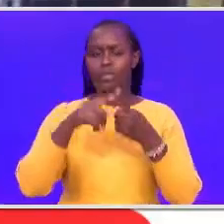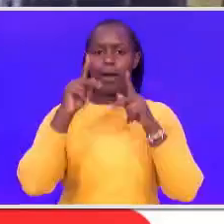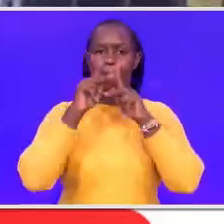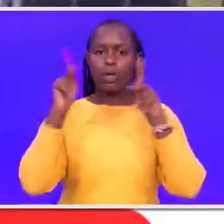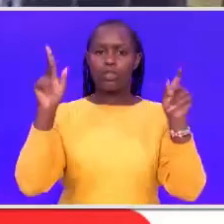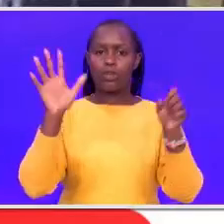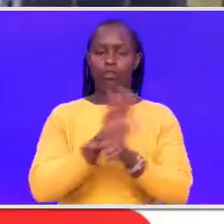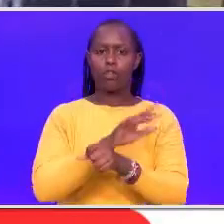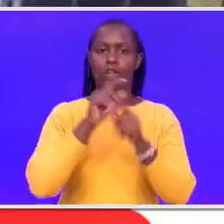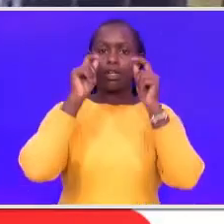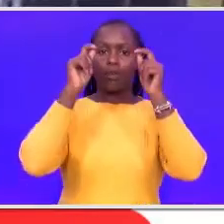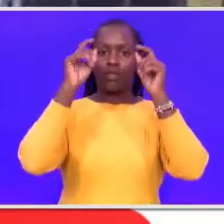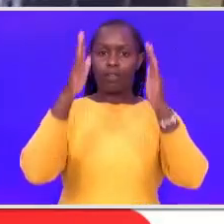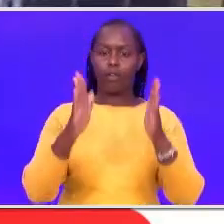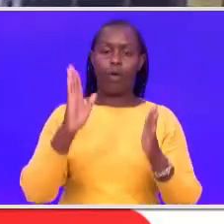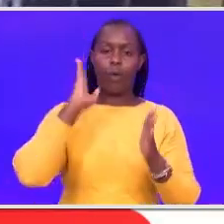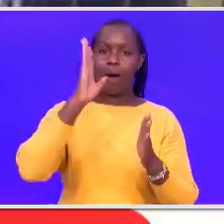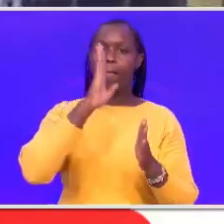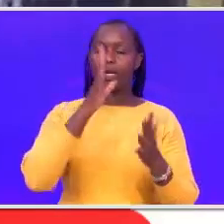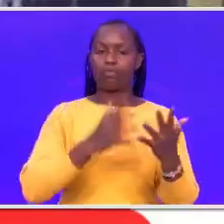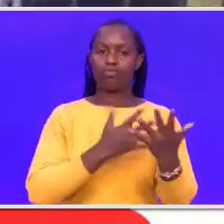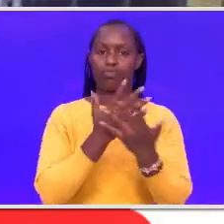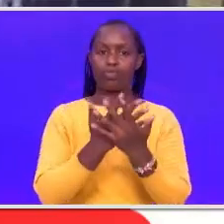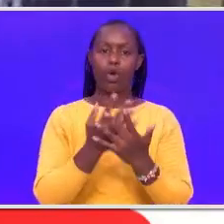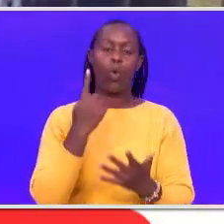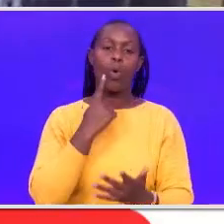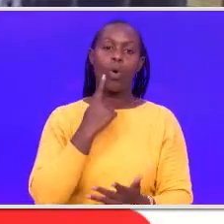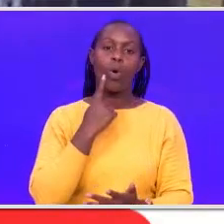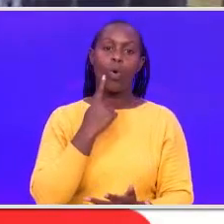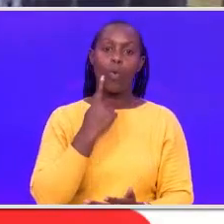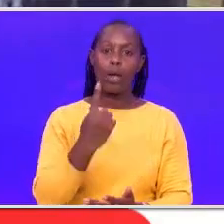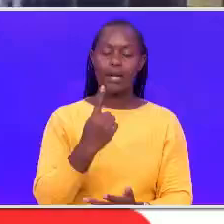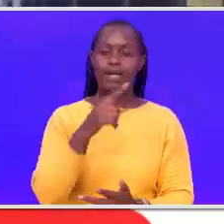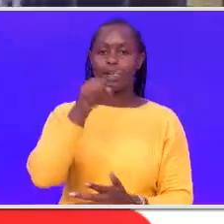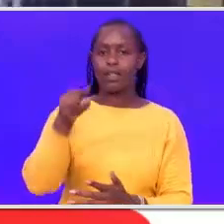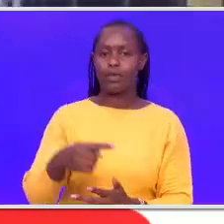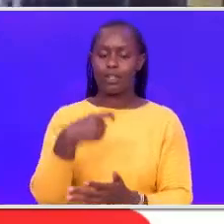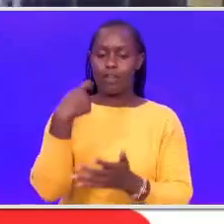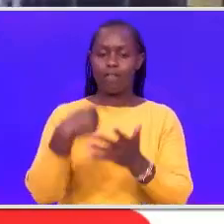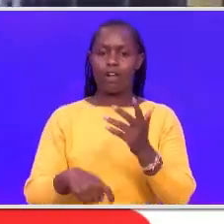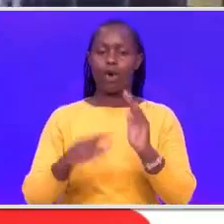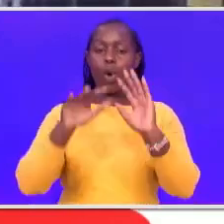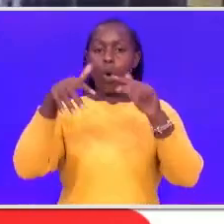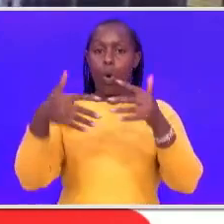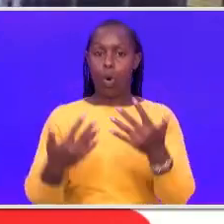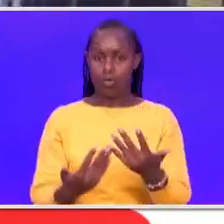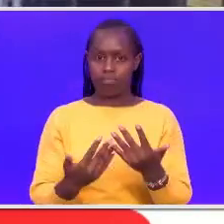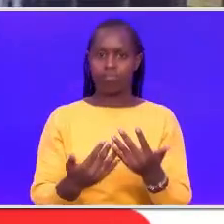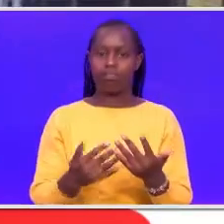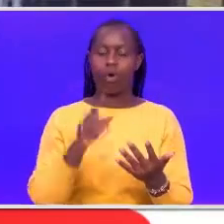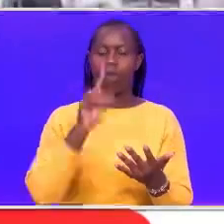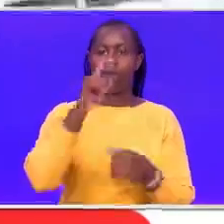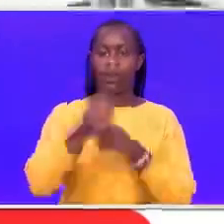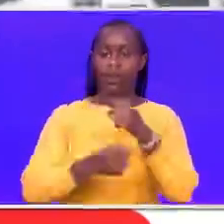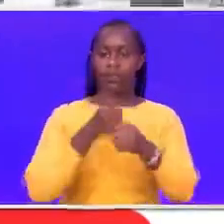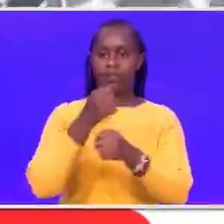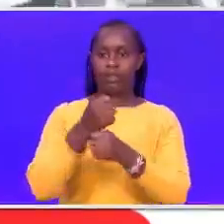to 1 year in prison or a 100,000 shilling fine or both. George Maringa with the details.